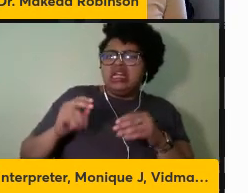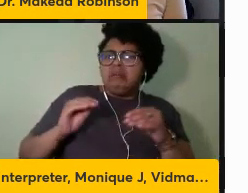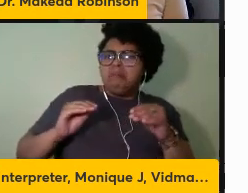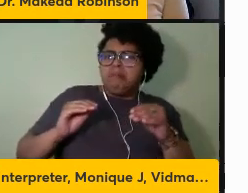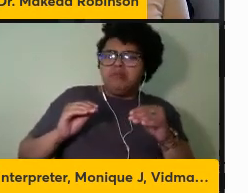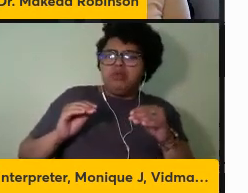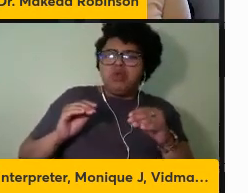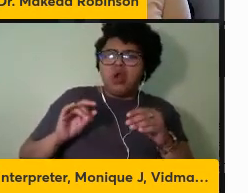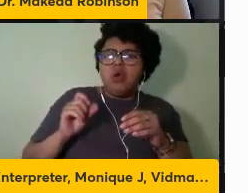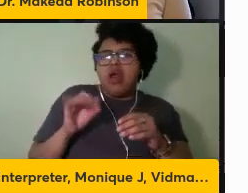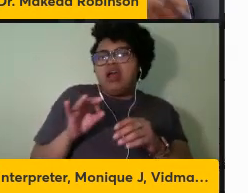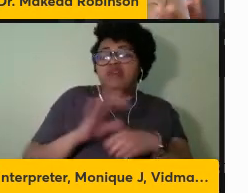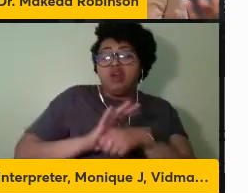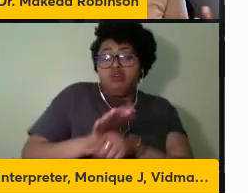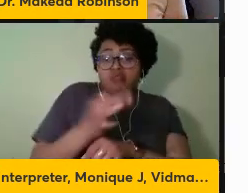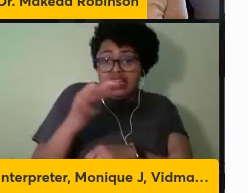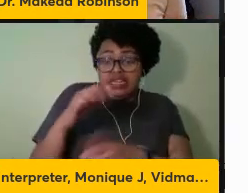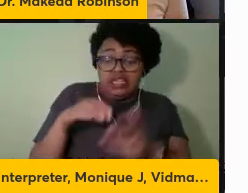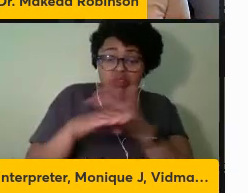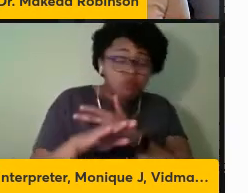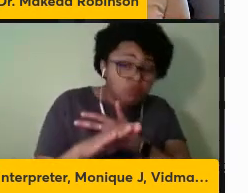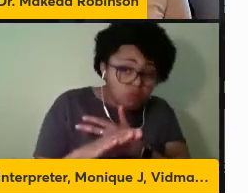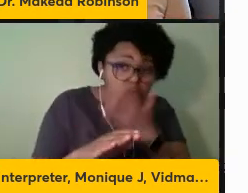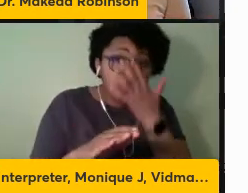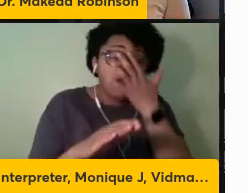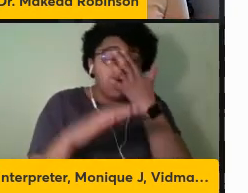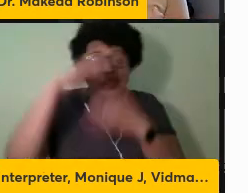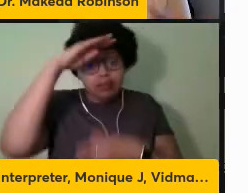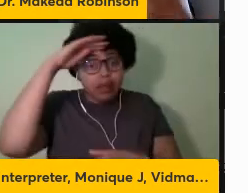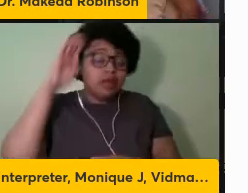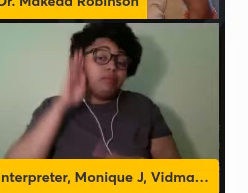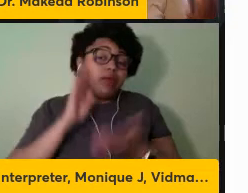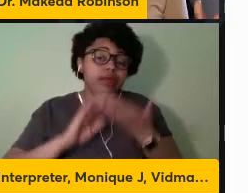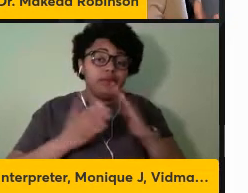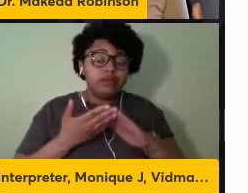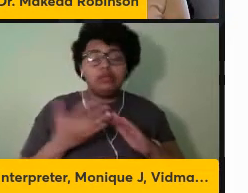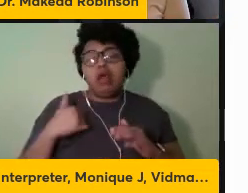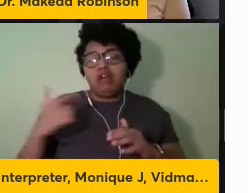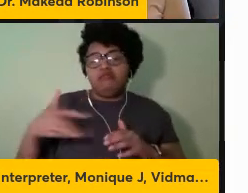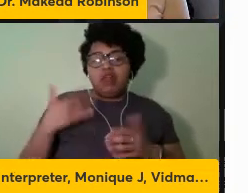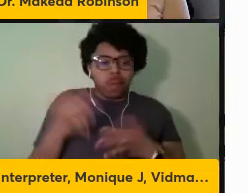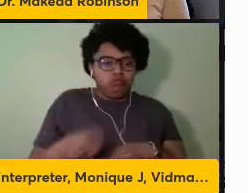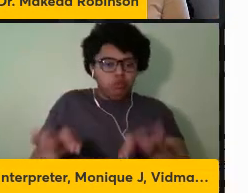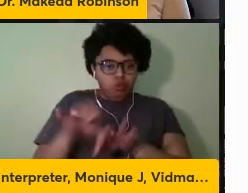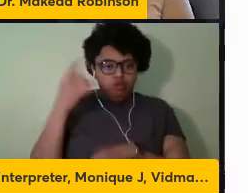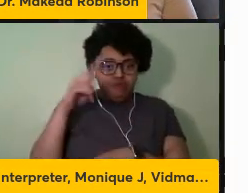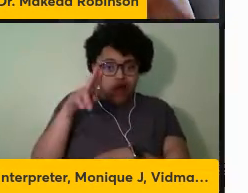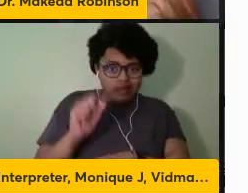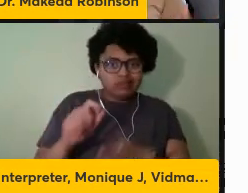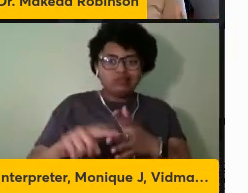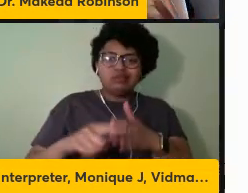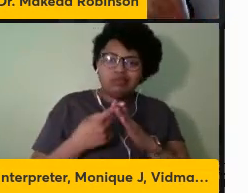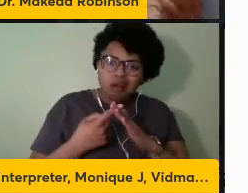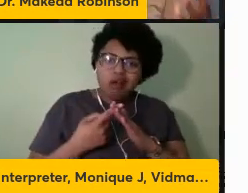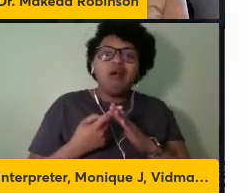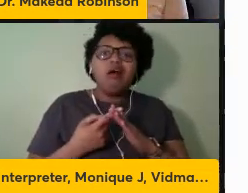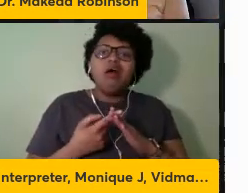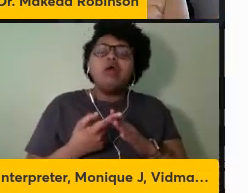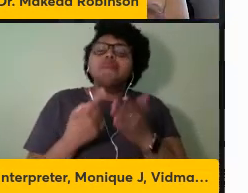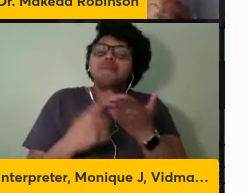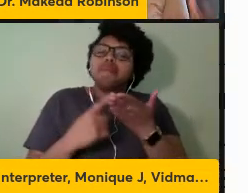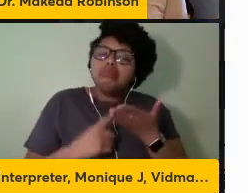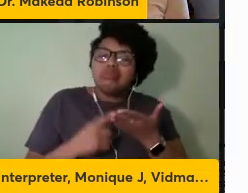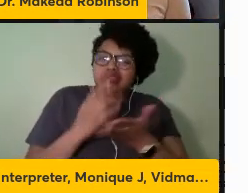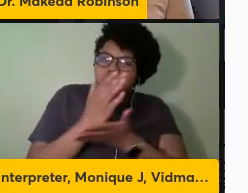Brown communities, I felt like it was really important for us to begin to sort of tailor some of the discussions that were being